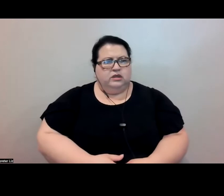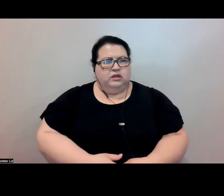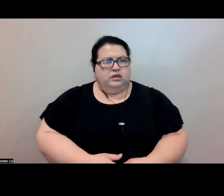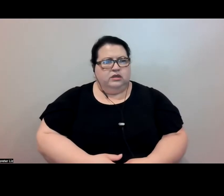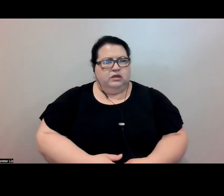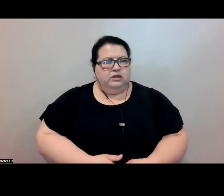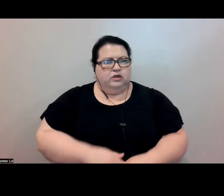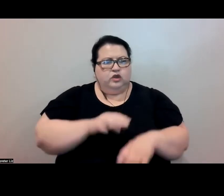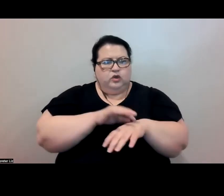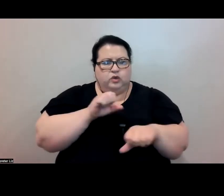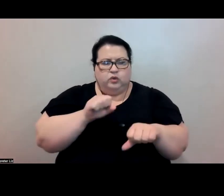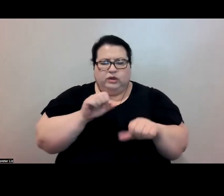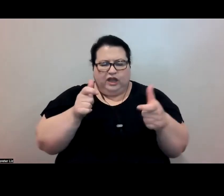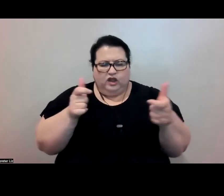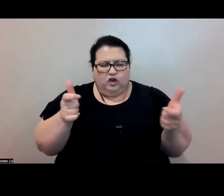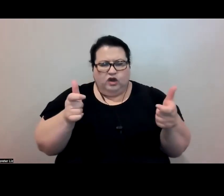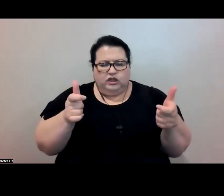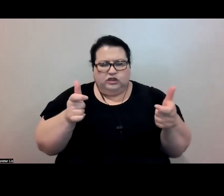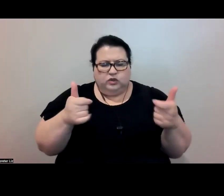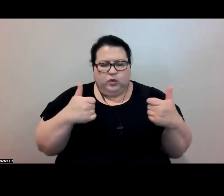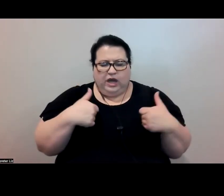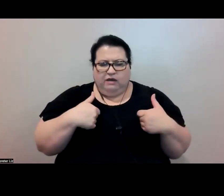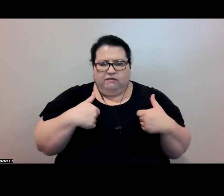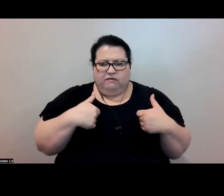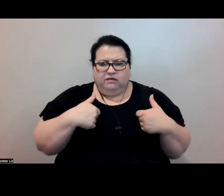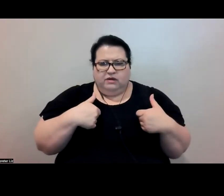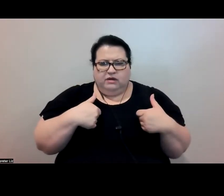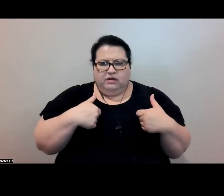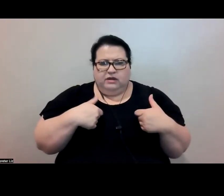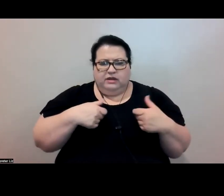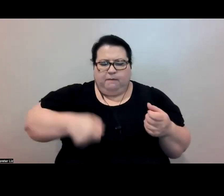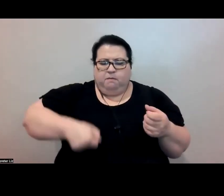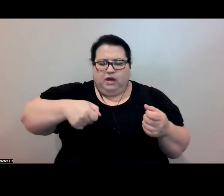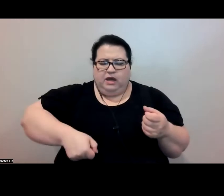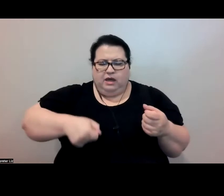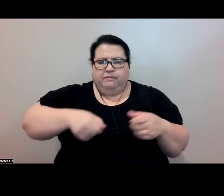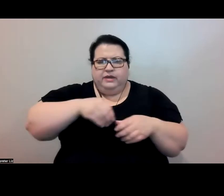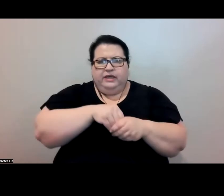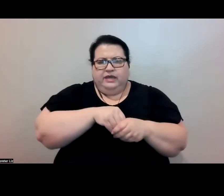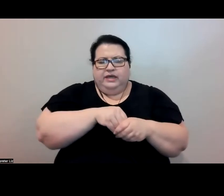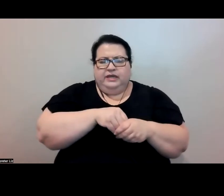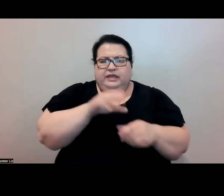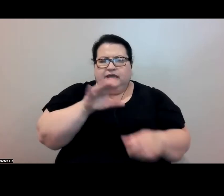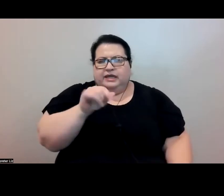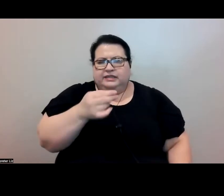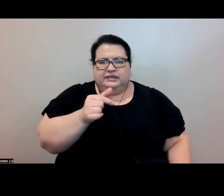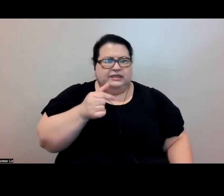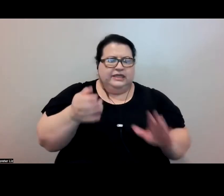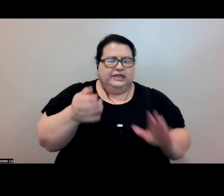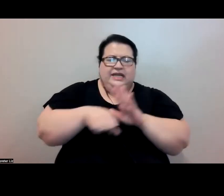an earthquake that large, the pump that goes into the casing clangs against the